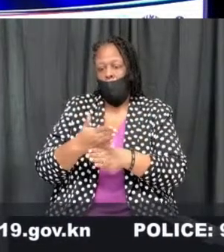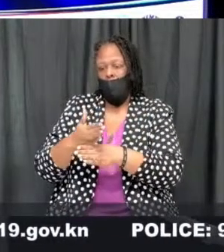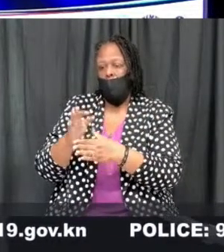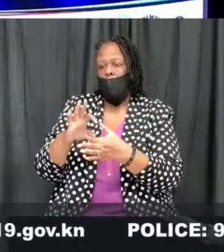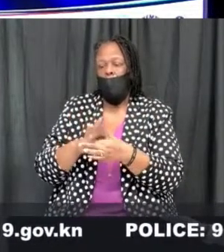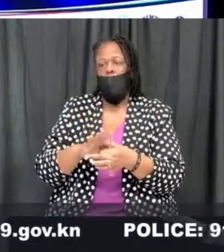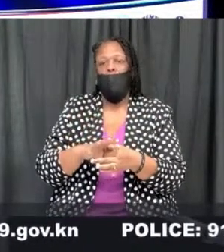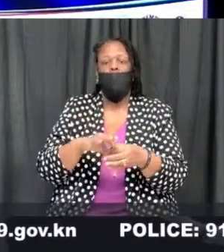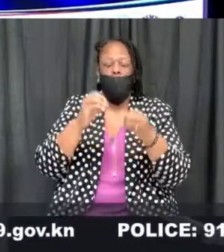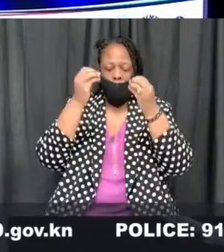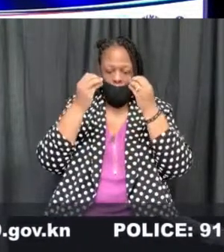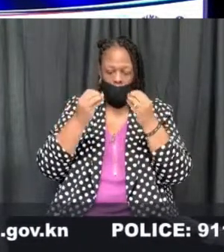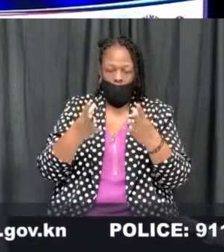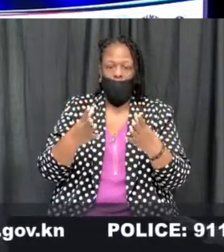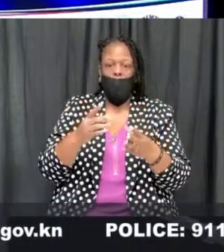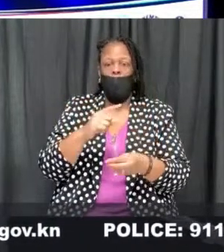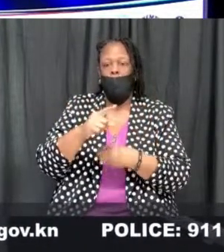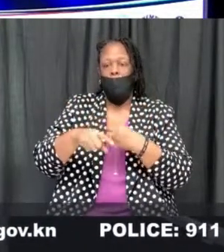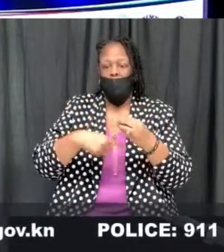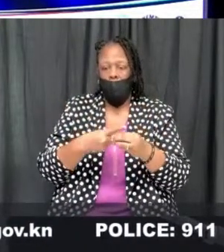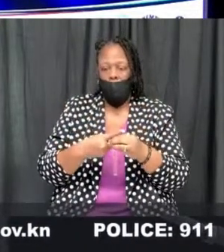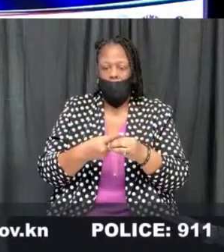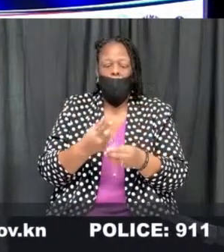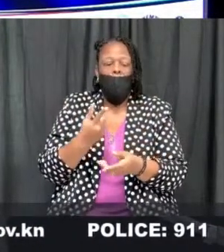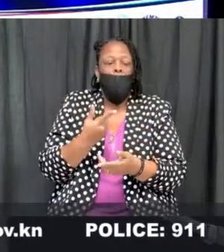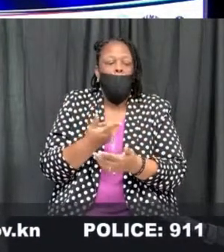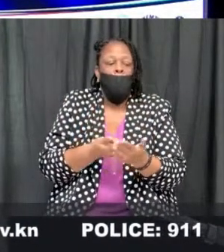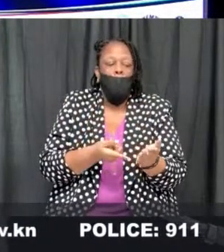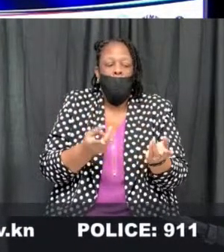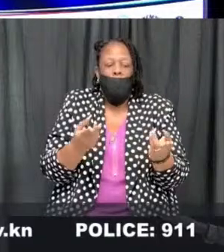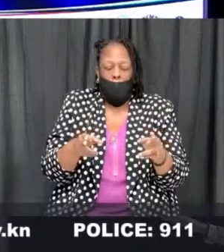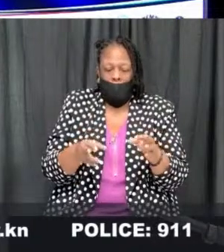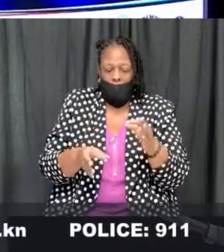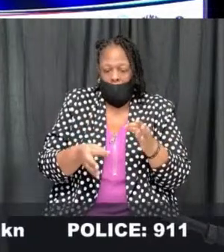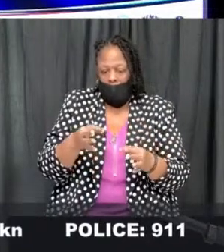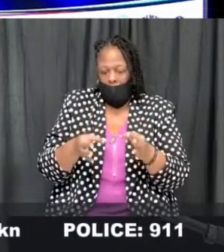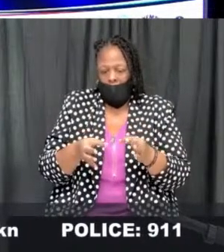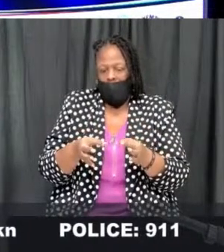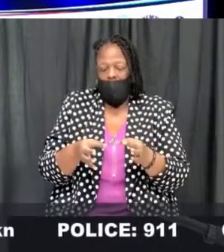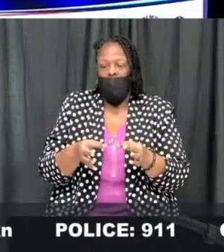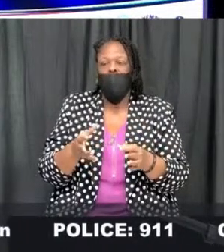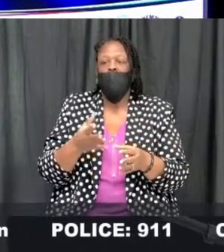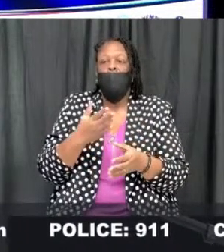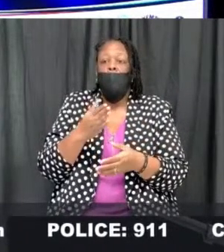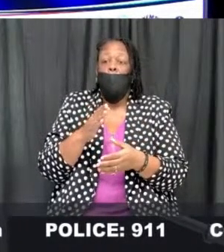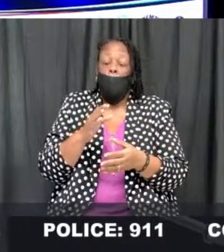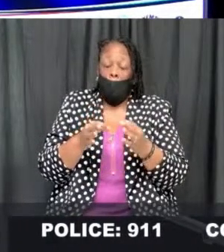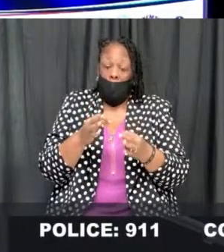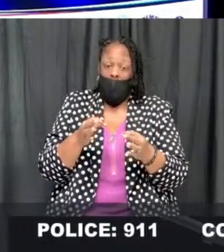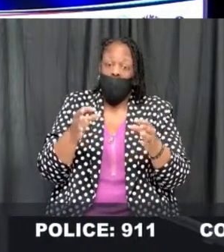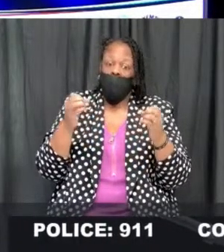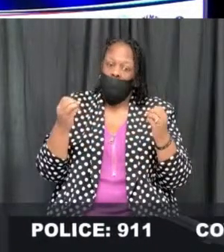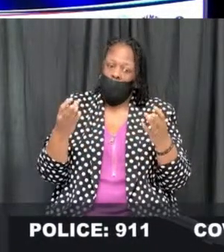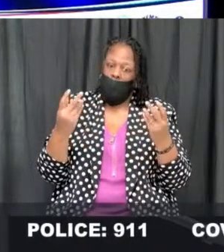of, preparedness for, response to, and recovery from COVID-19.